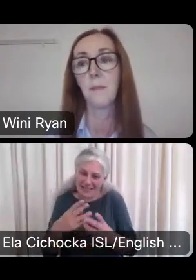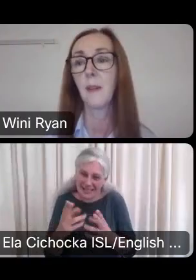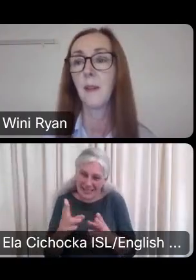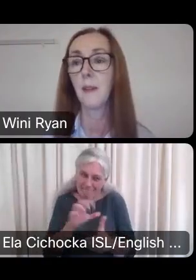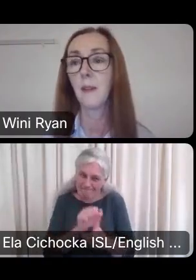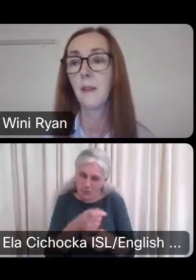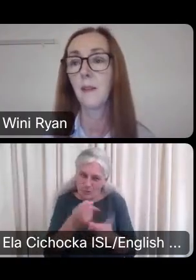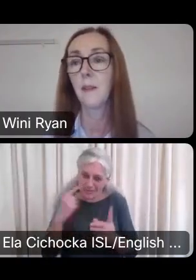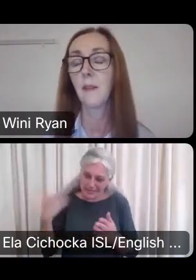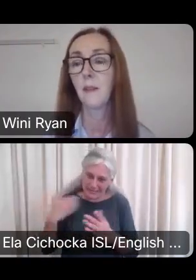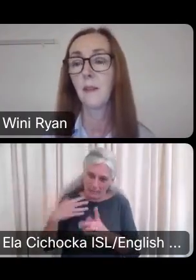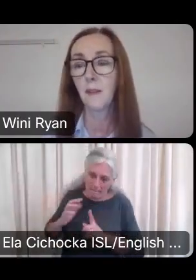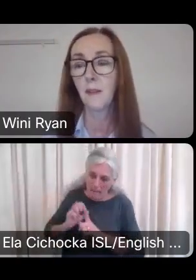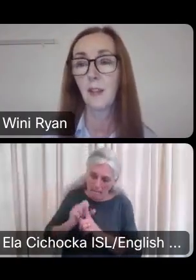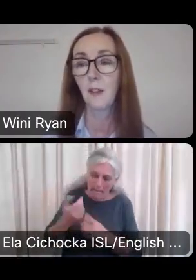some,